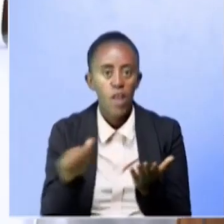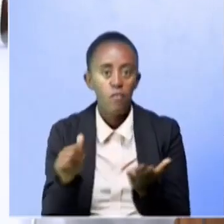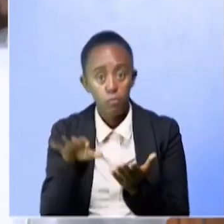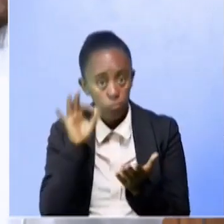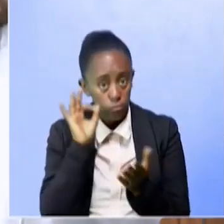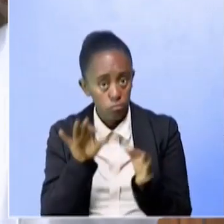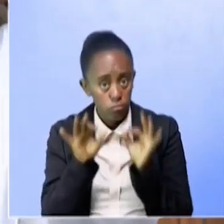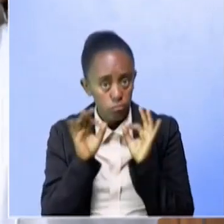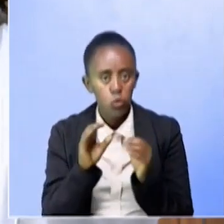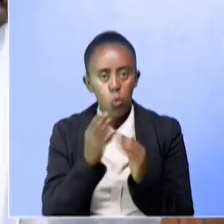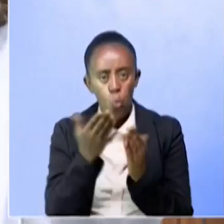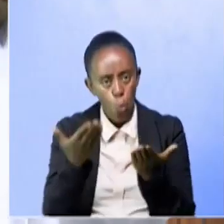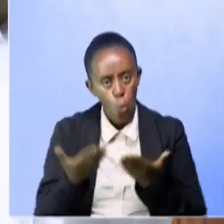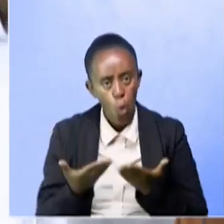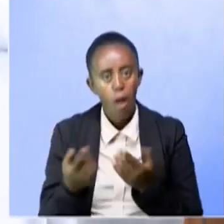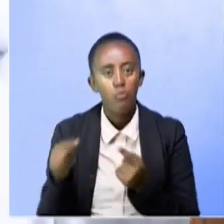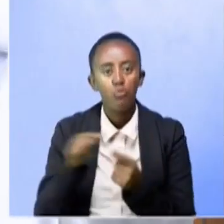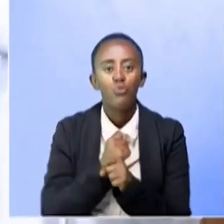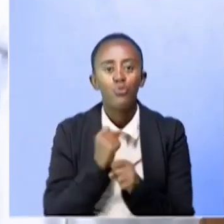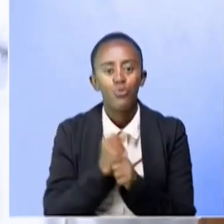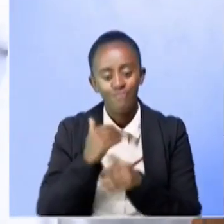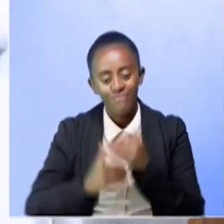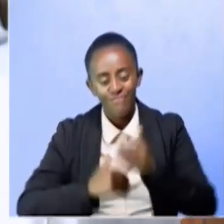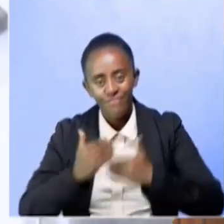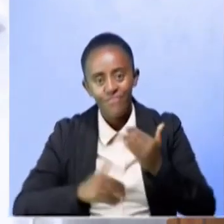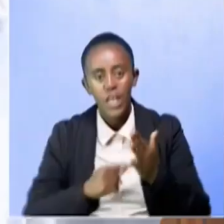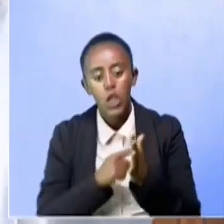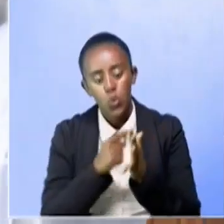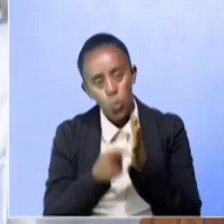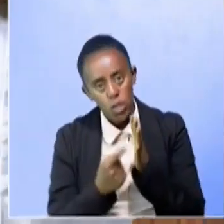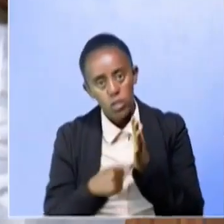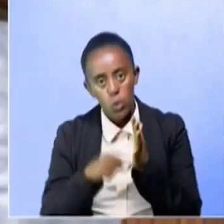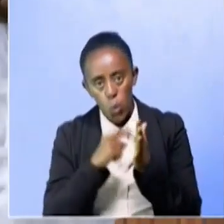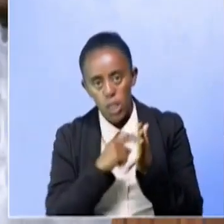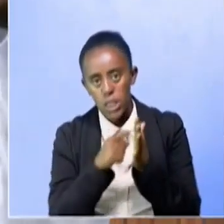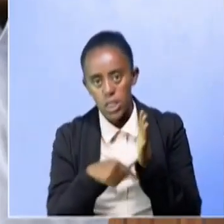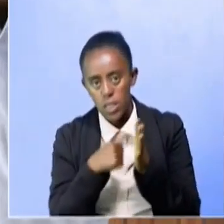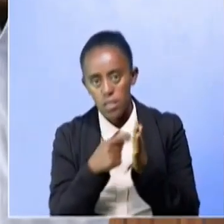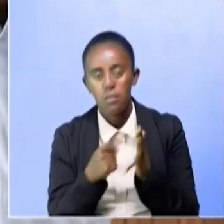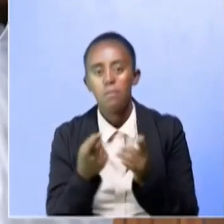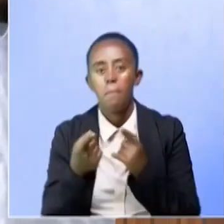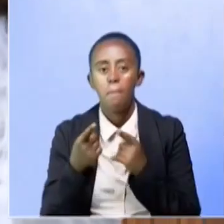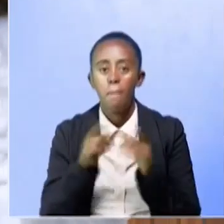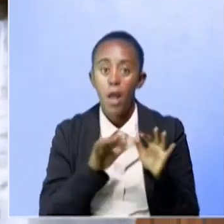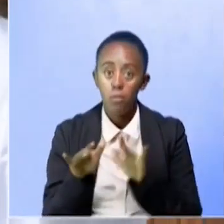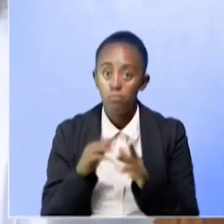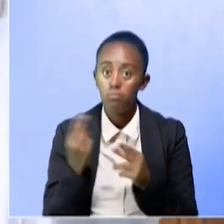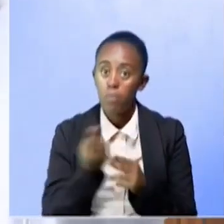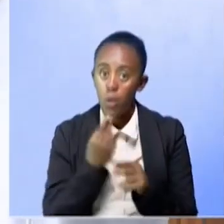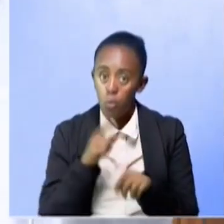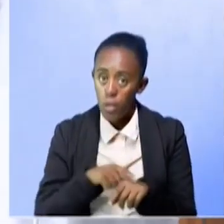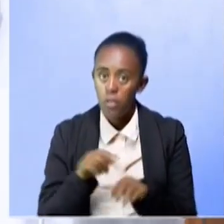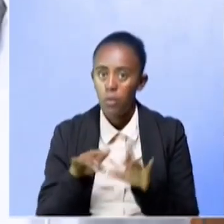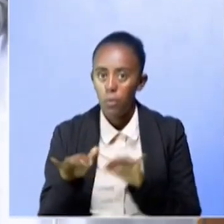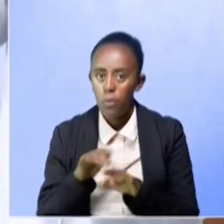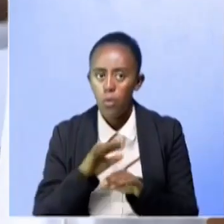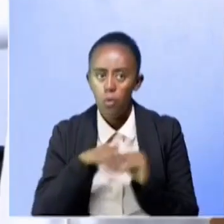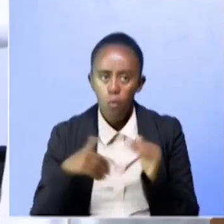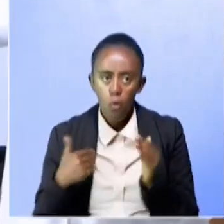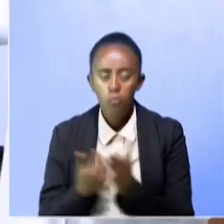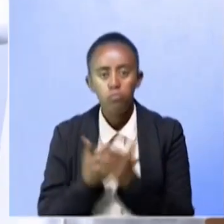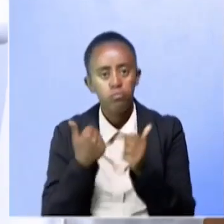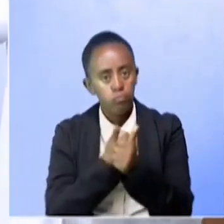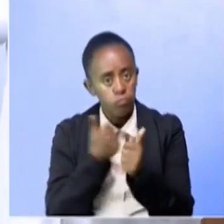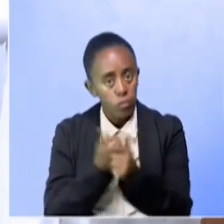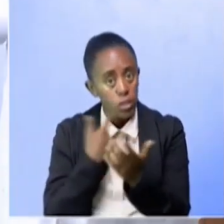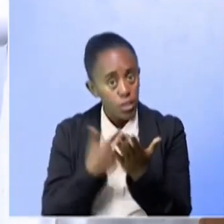You are welcome to use the sequence, the way how to manipulate computer. Since you are following all these